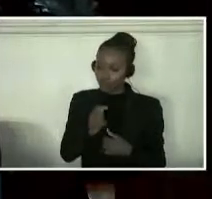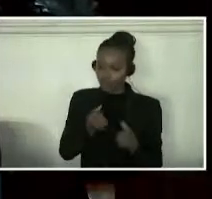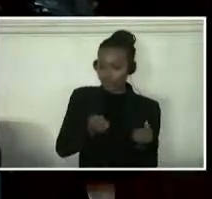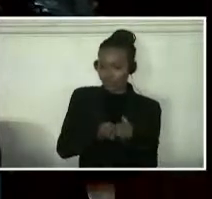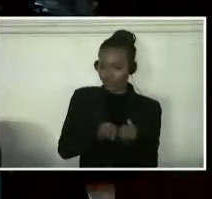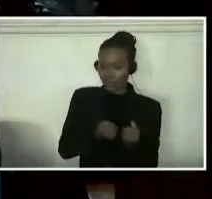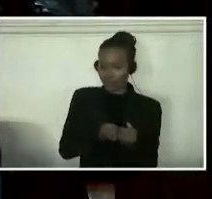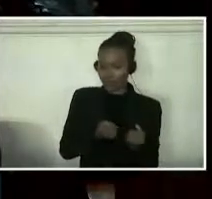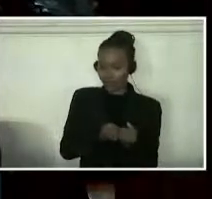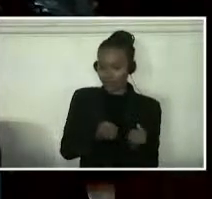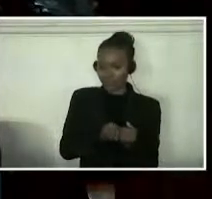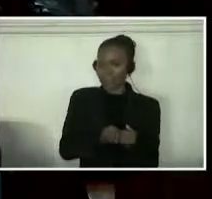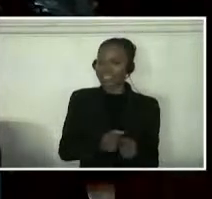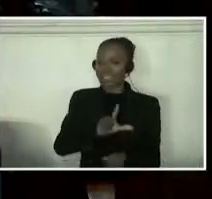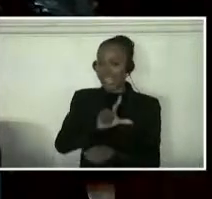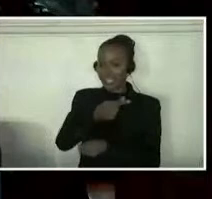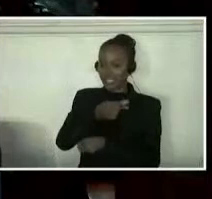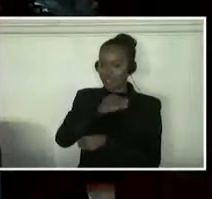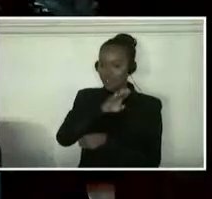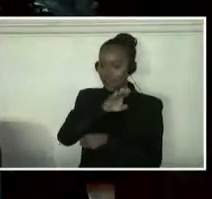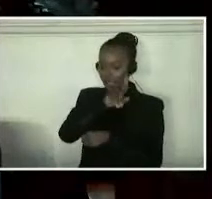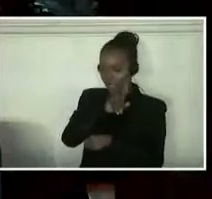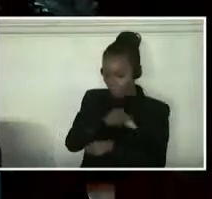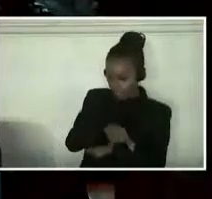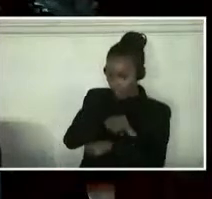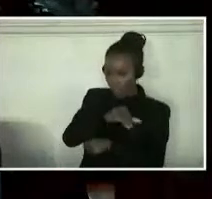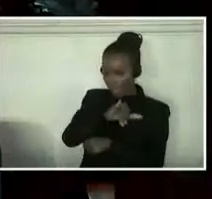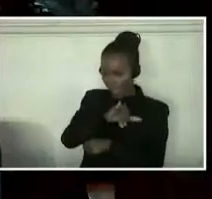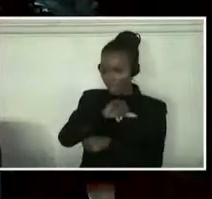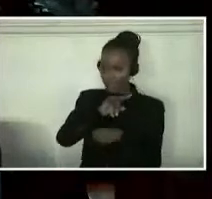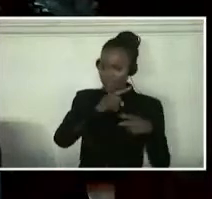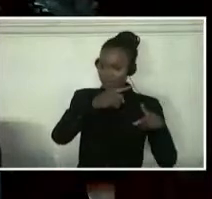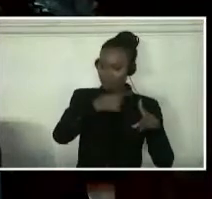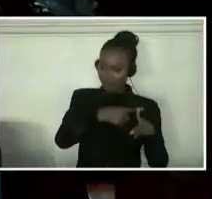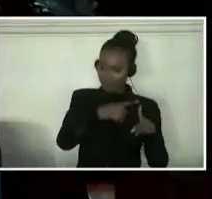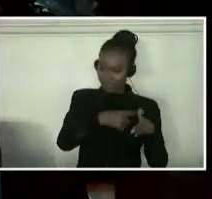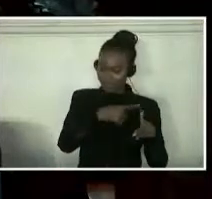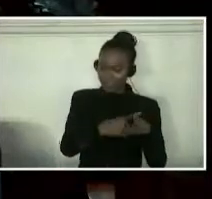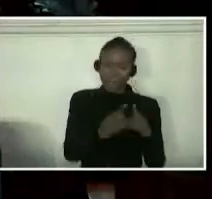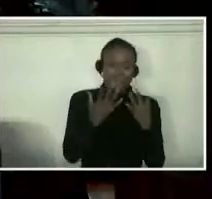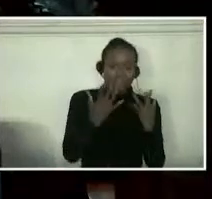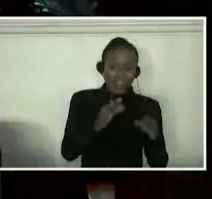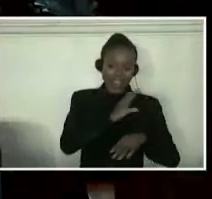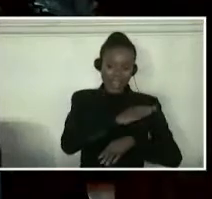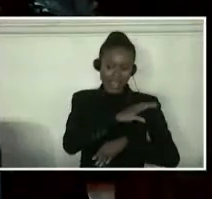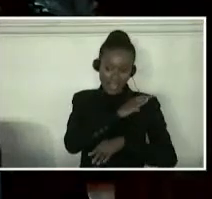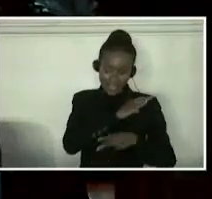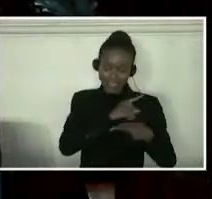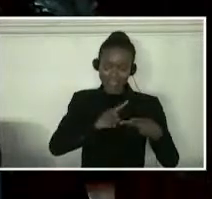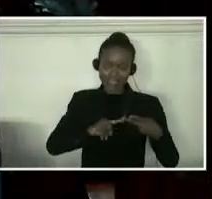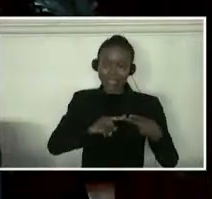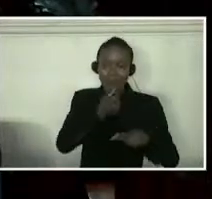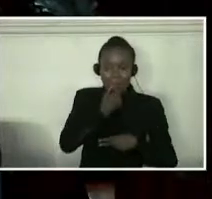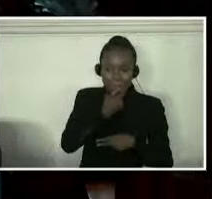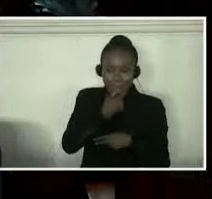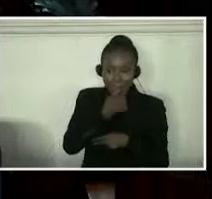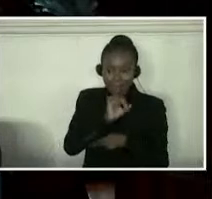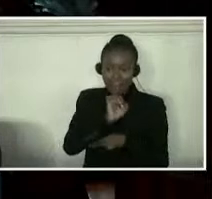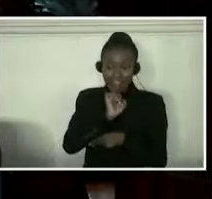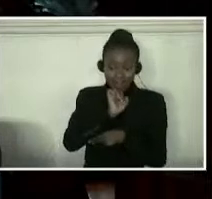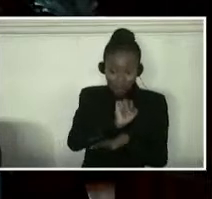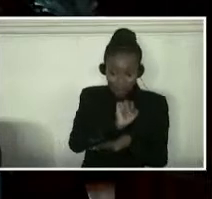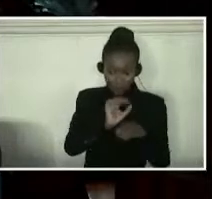lgbtq lgbtqi plus friendly clinics with medical supplies that are specifically aimed at this